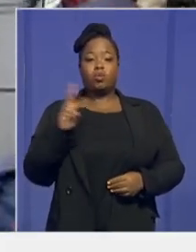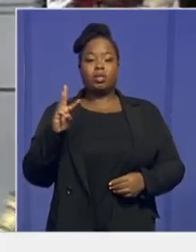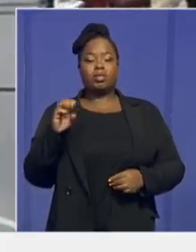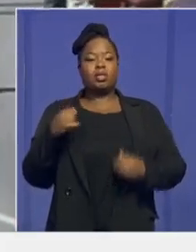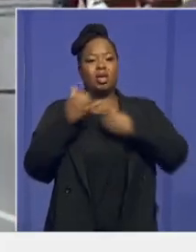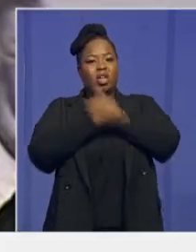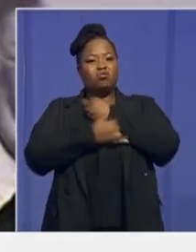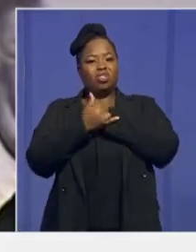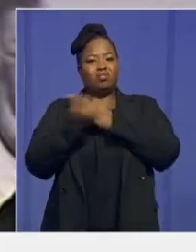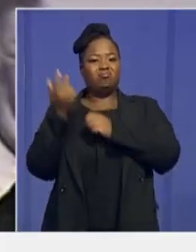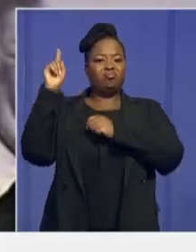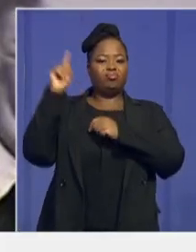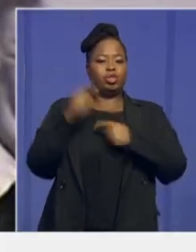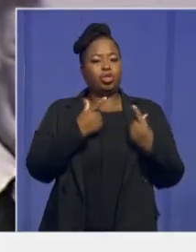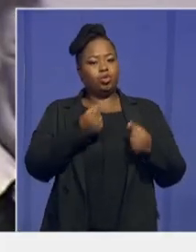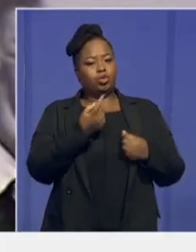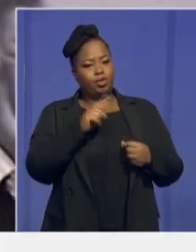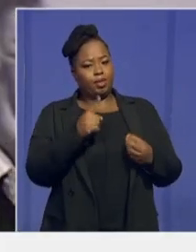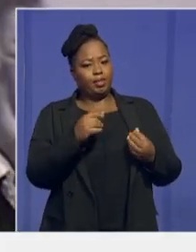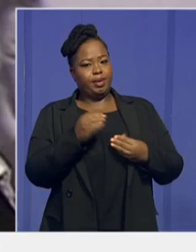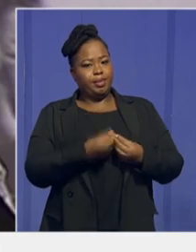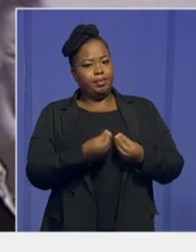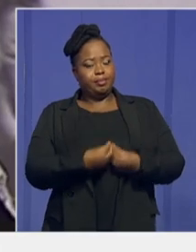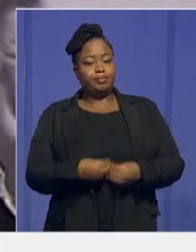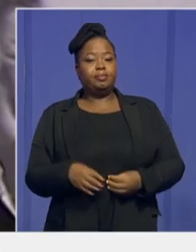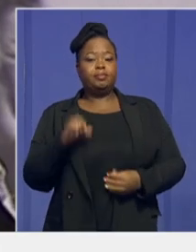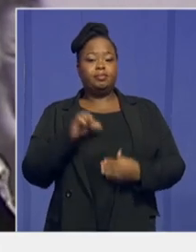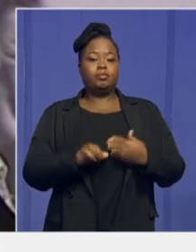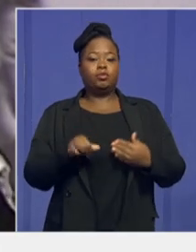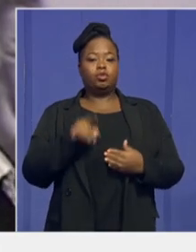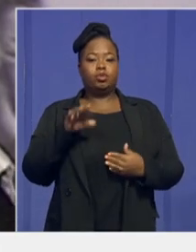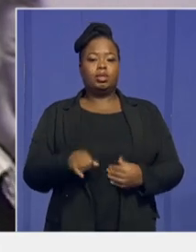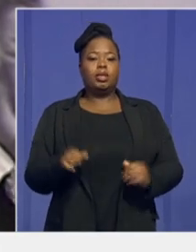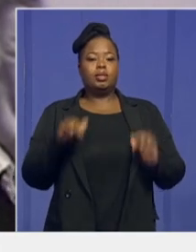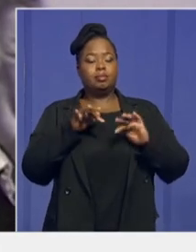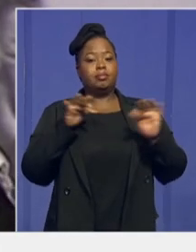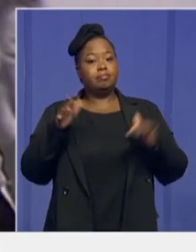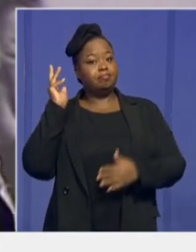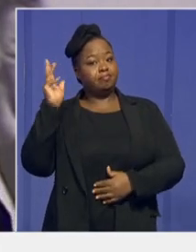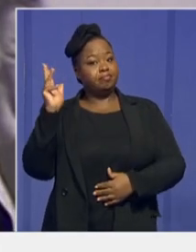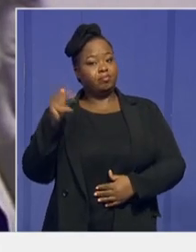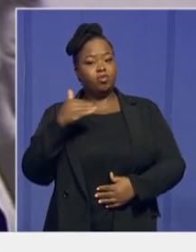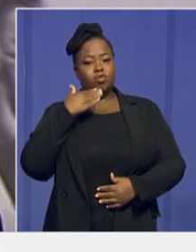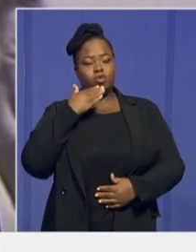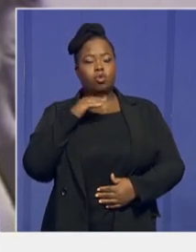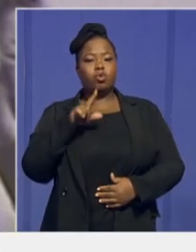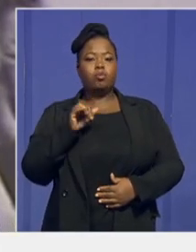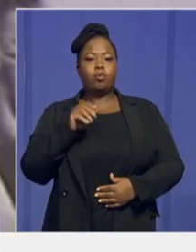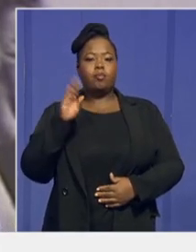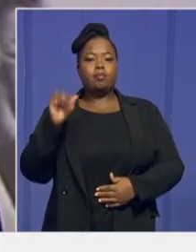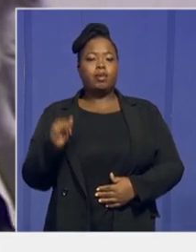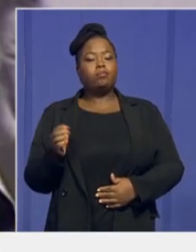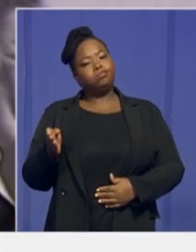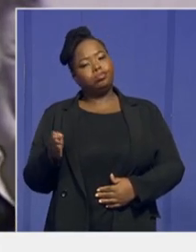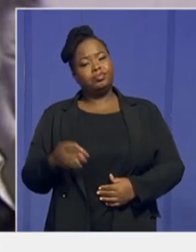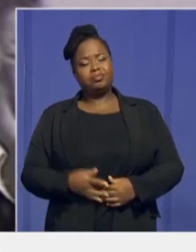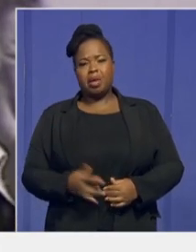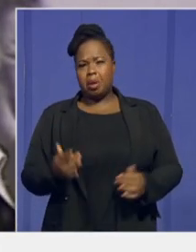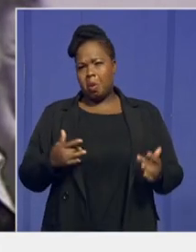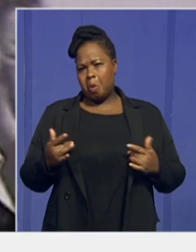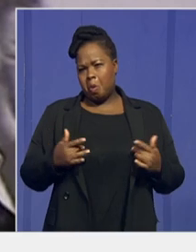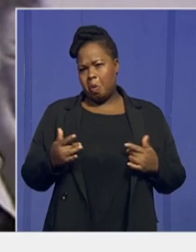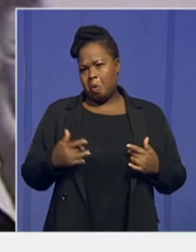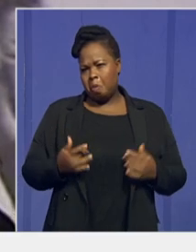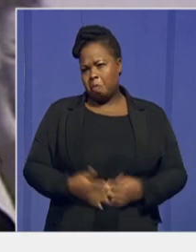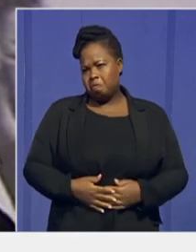the right thing. In July, the EFF is set to host a public lecture to be delivered by Professor Lumumba. Concerns have been raised over the